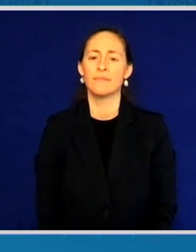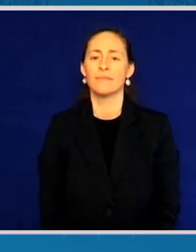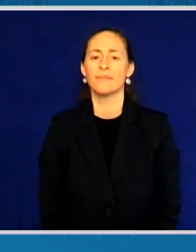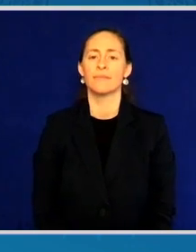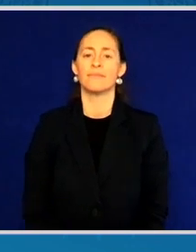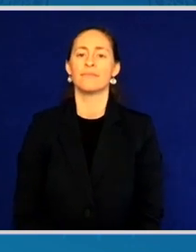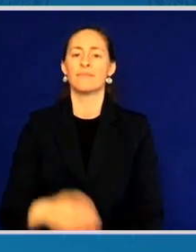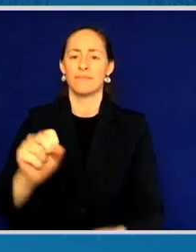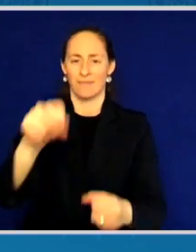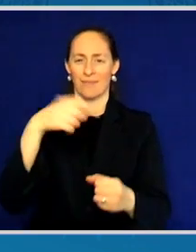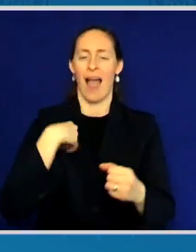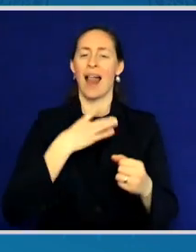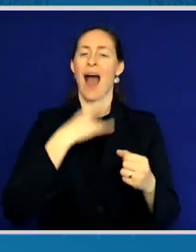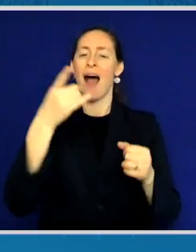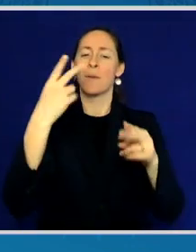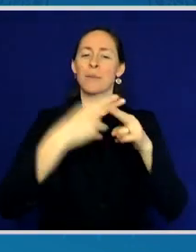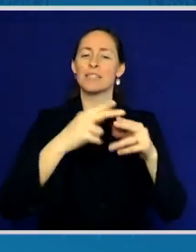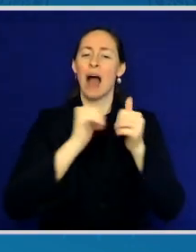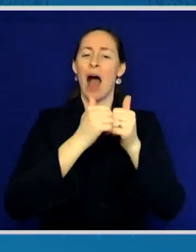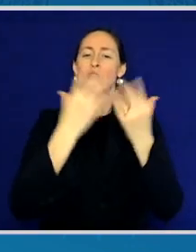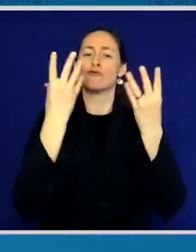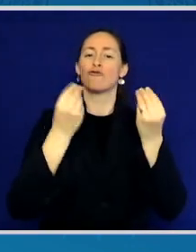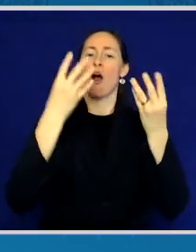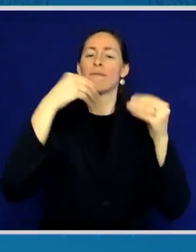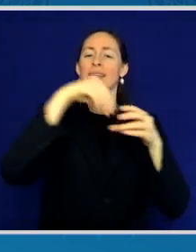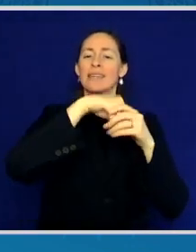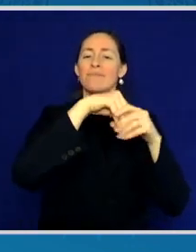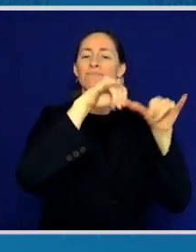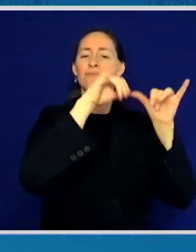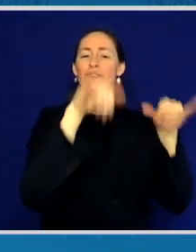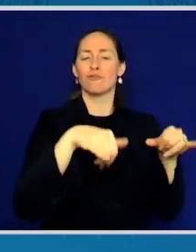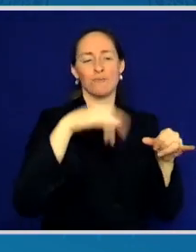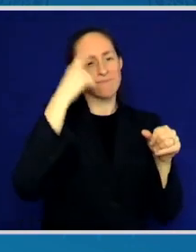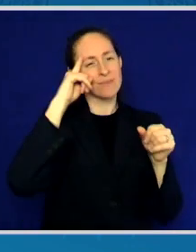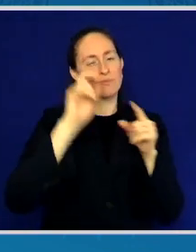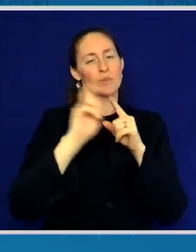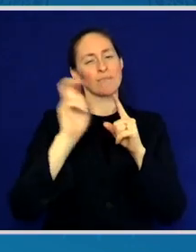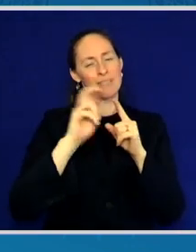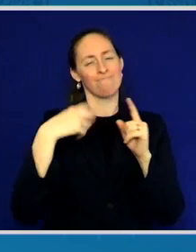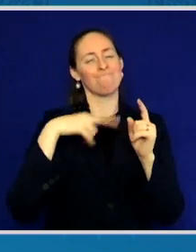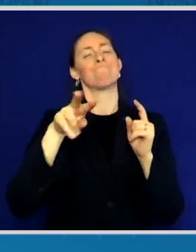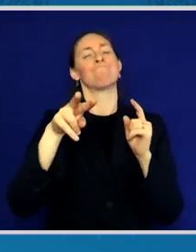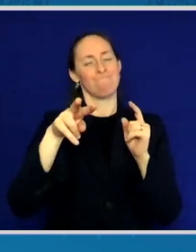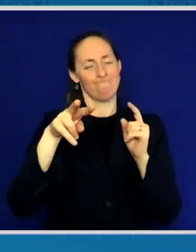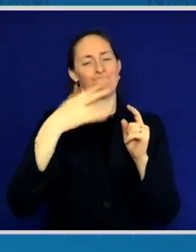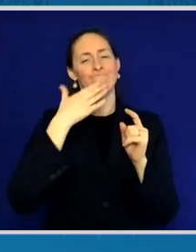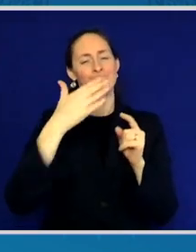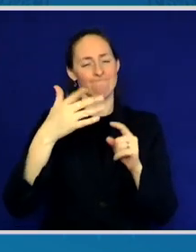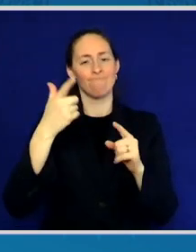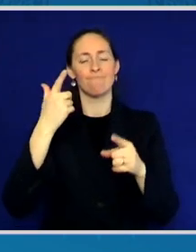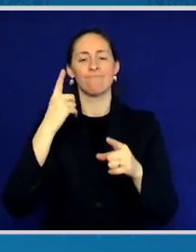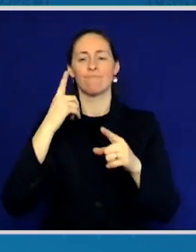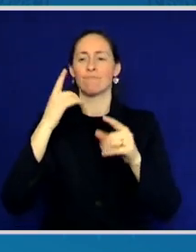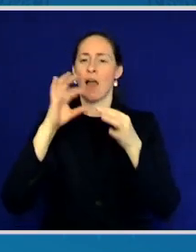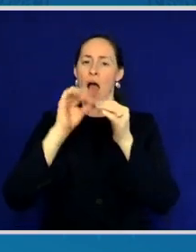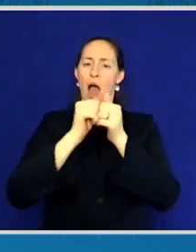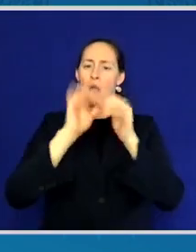soft infrastructure of transit. So I think about the whole ecology of creating a